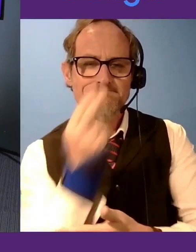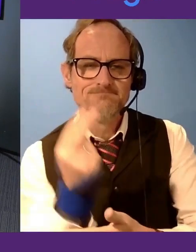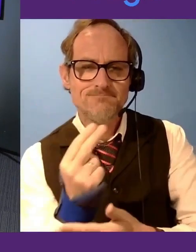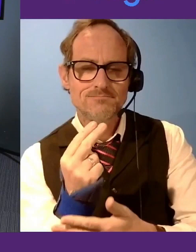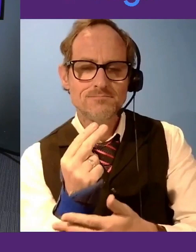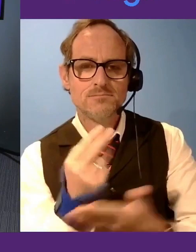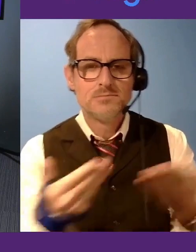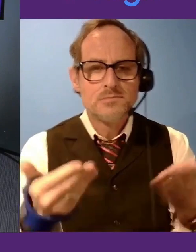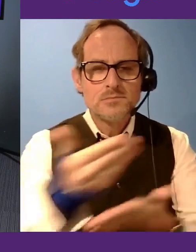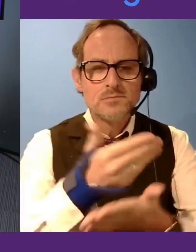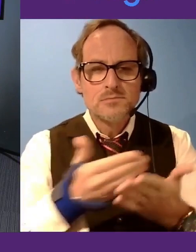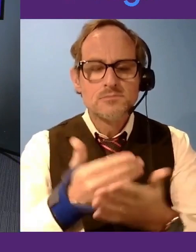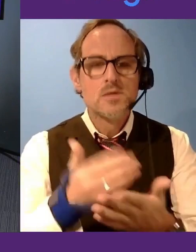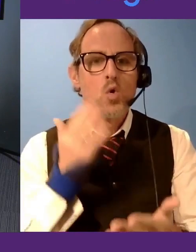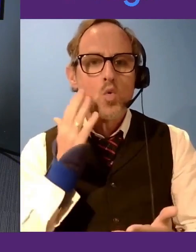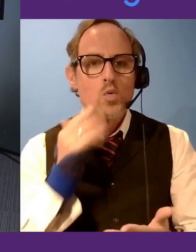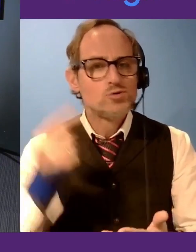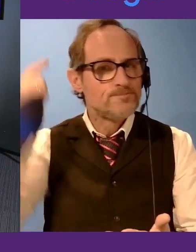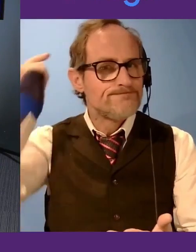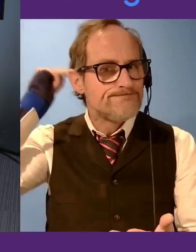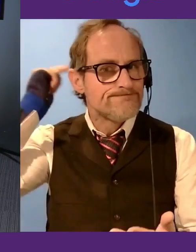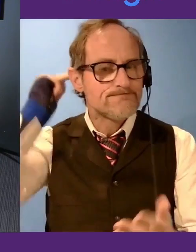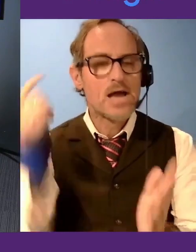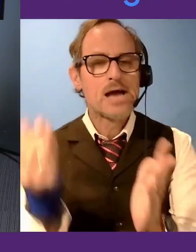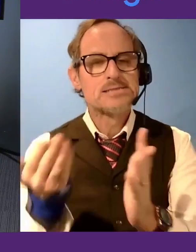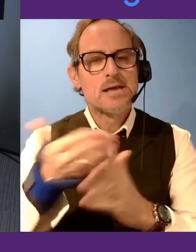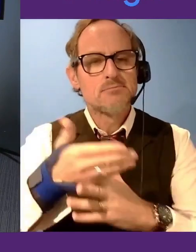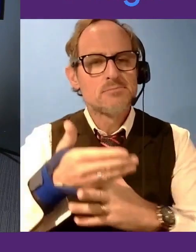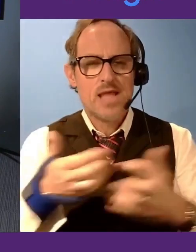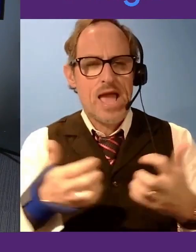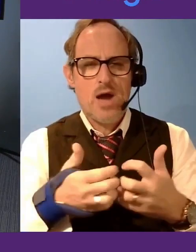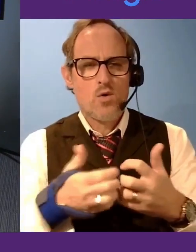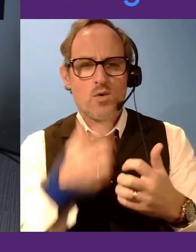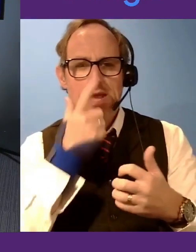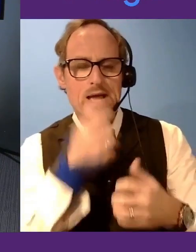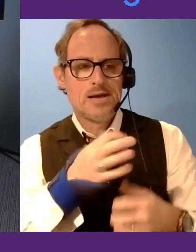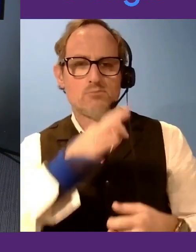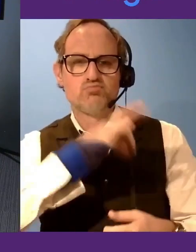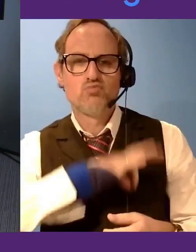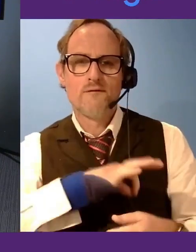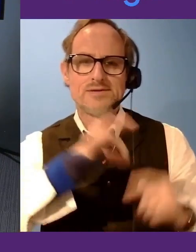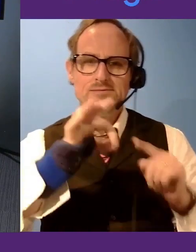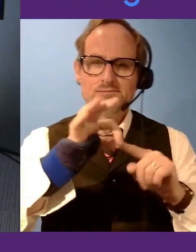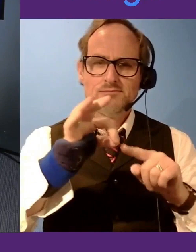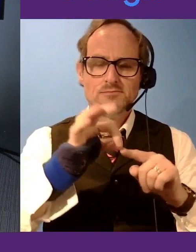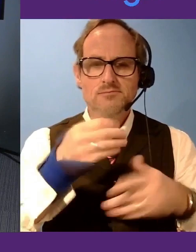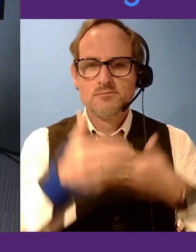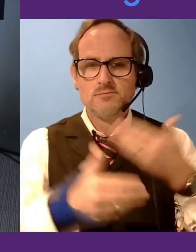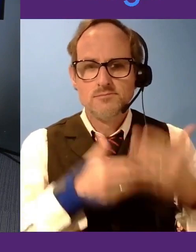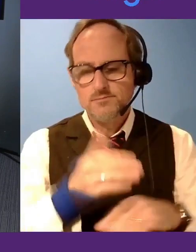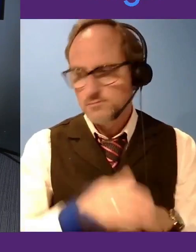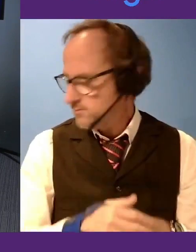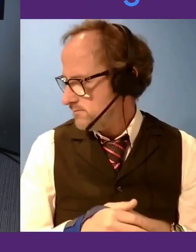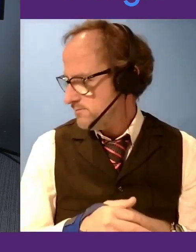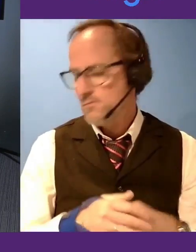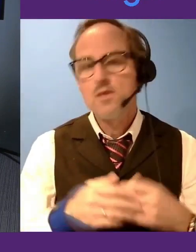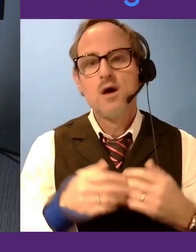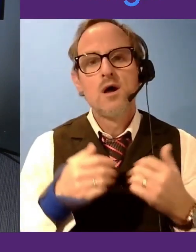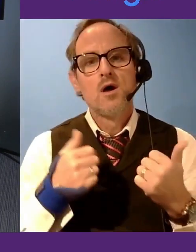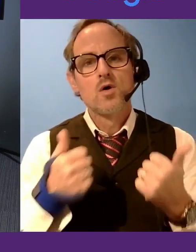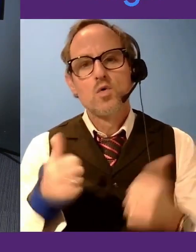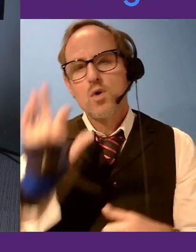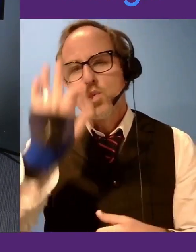Thank you, Rama, for that question. That is a very interesting one. I think the best way to gain a designer's heart, like you mentioned